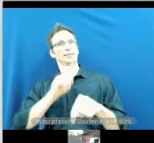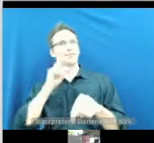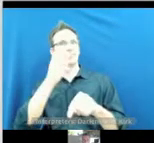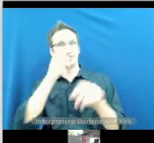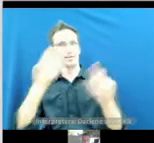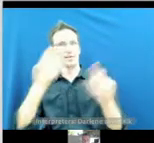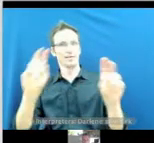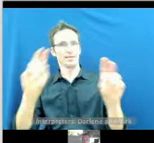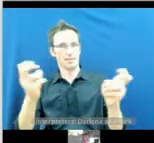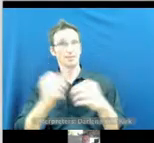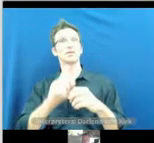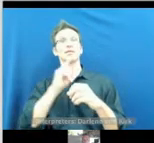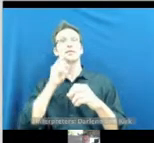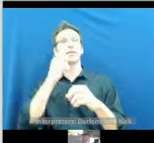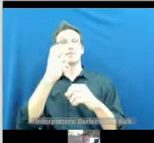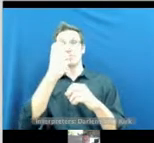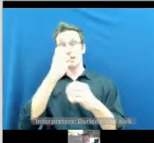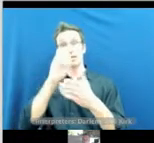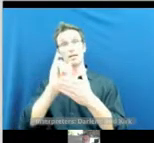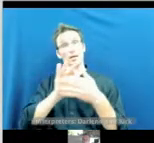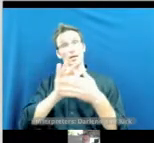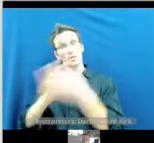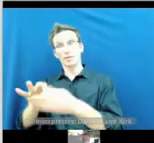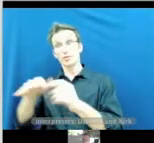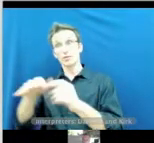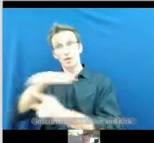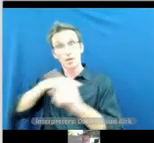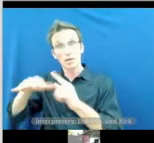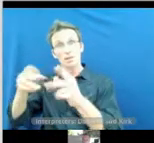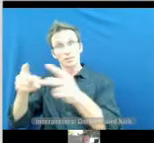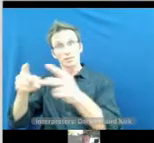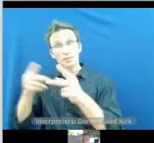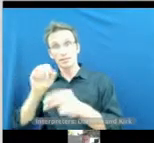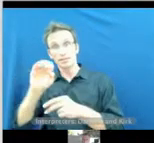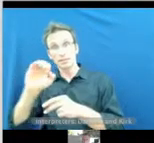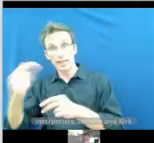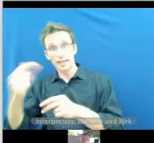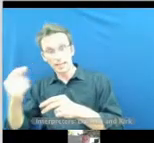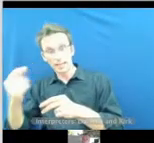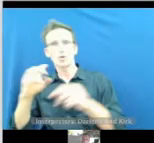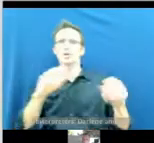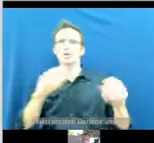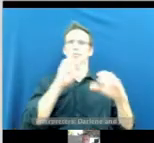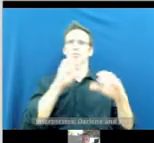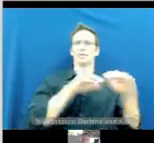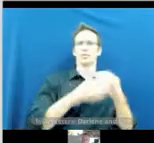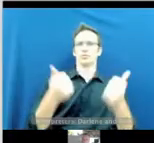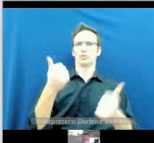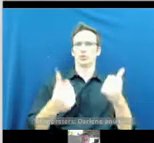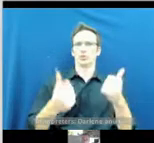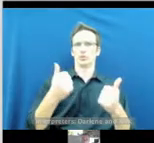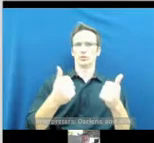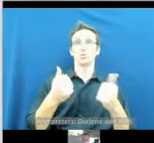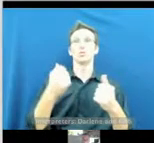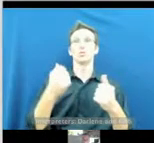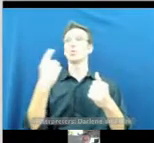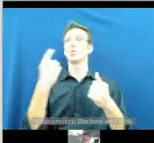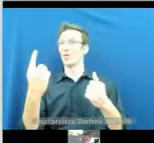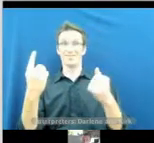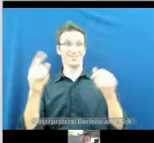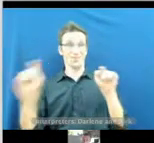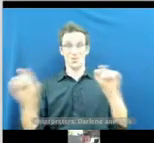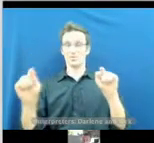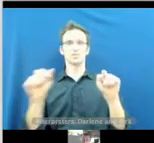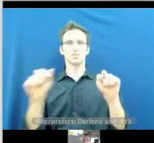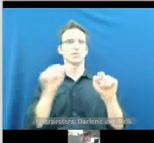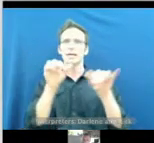setting or access? And when I say one of these things is not like the other, it's when we talk about settings. if you talk